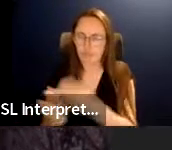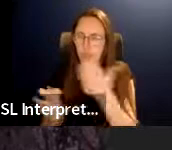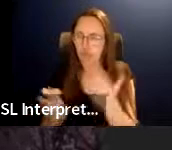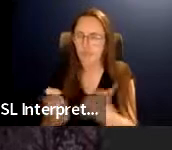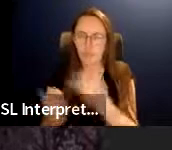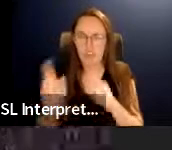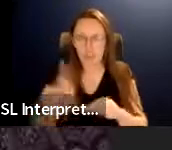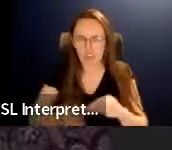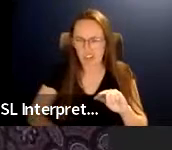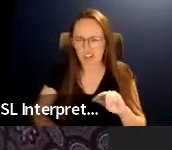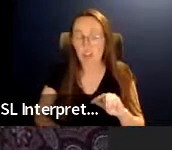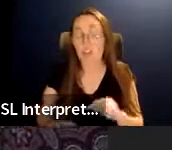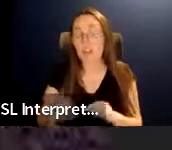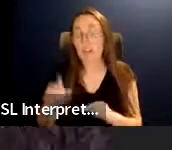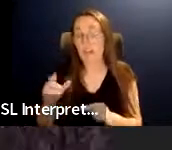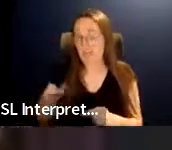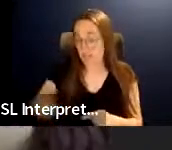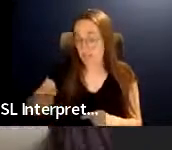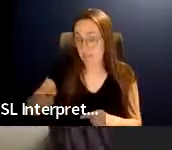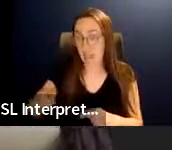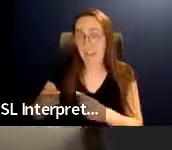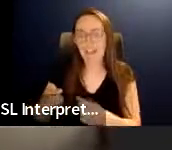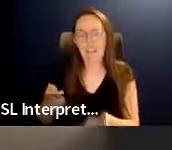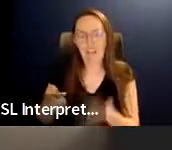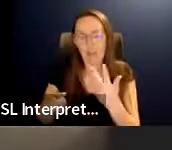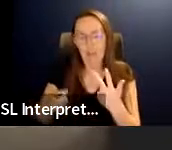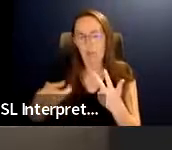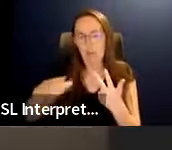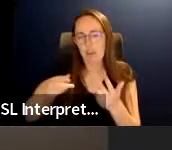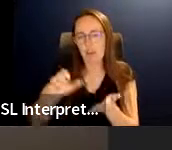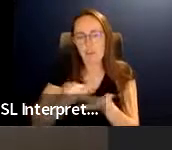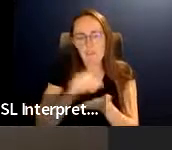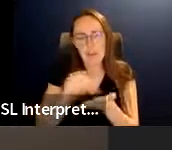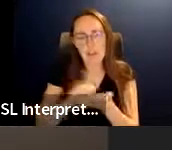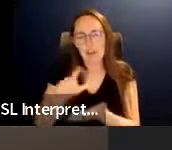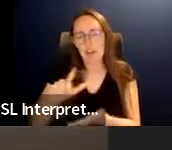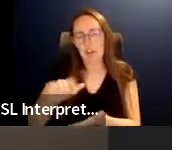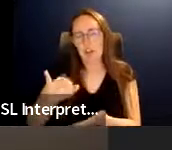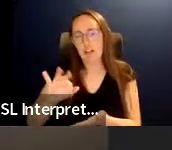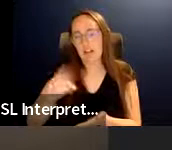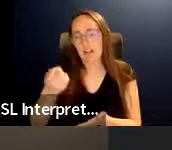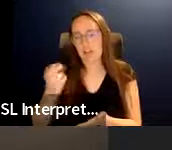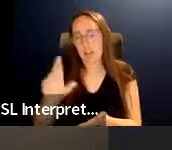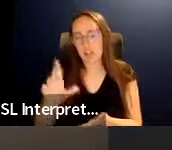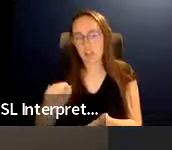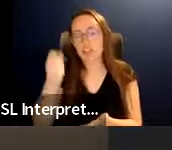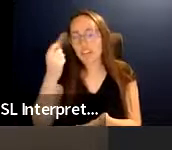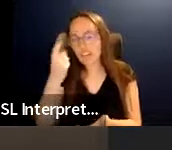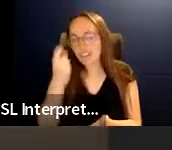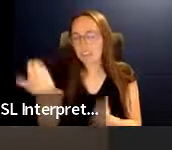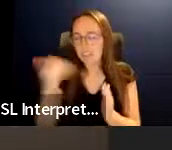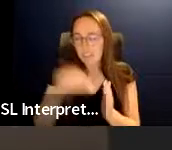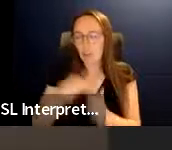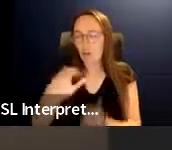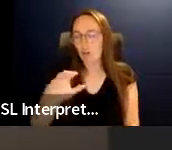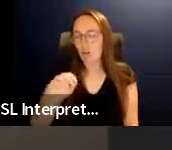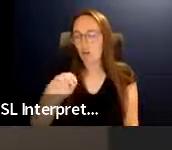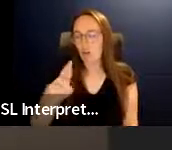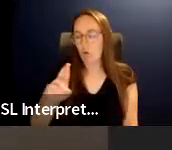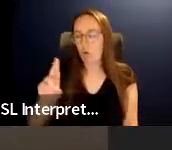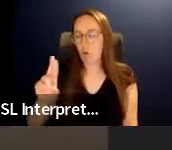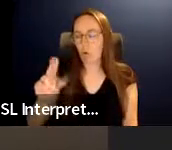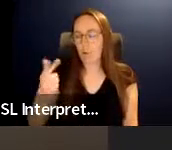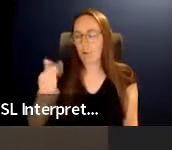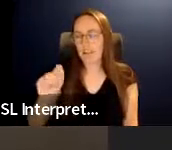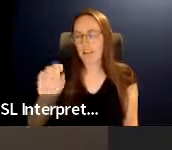three page lifters. And these page lifters are made out of corrugated plastic. It's got Remo 1 on the two